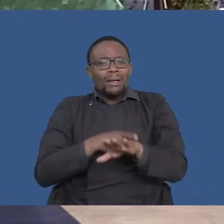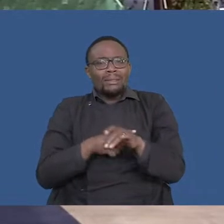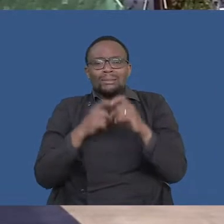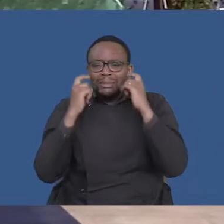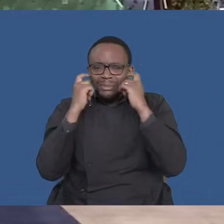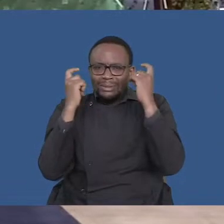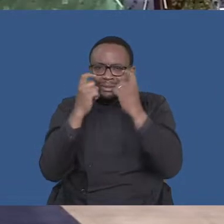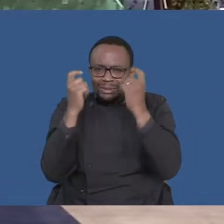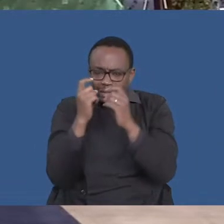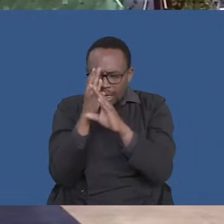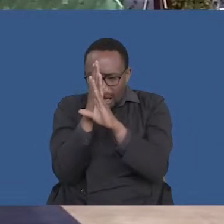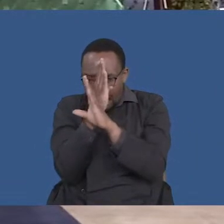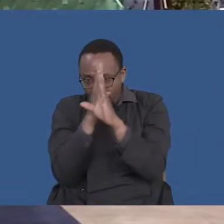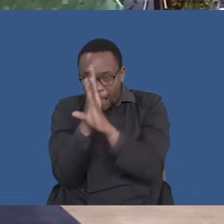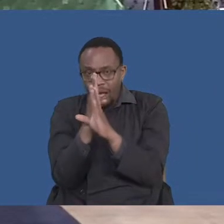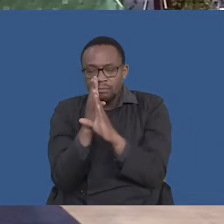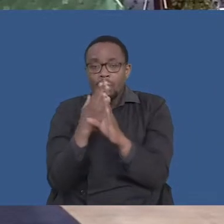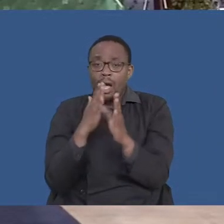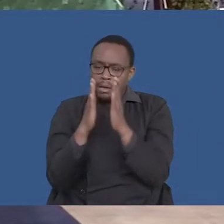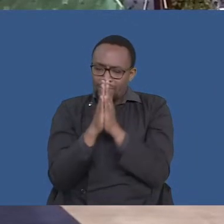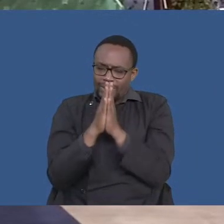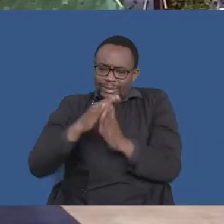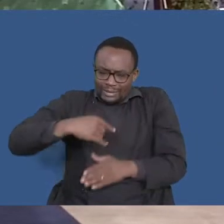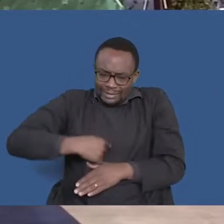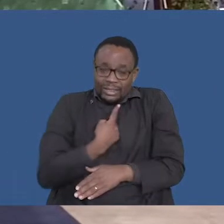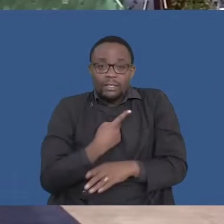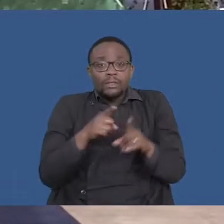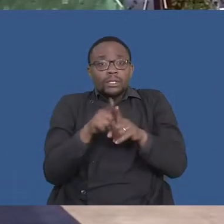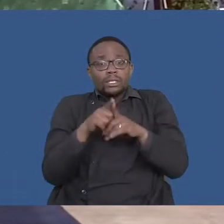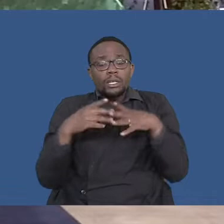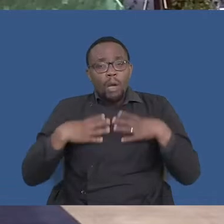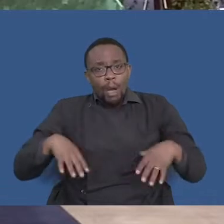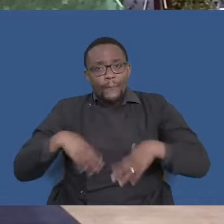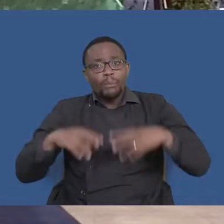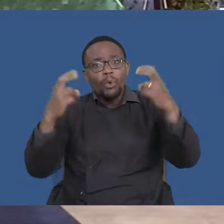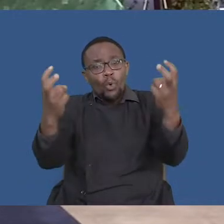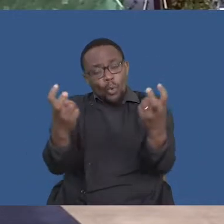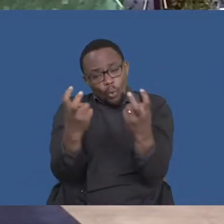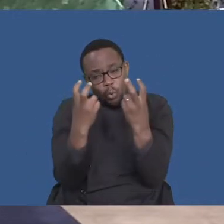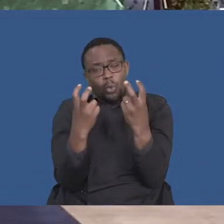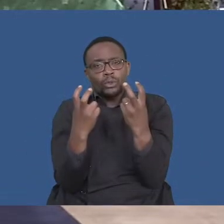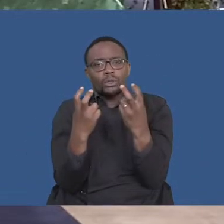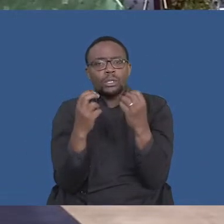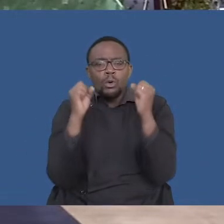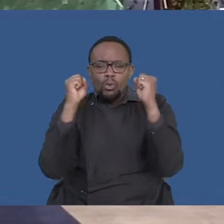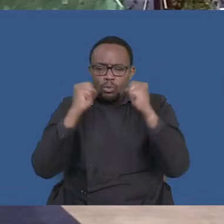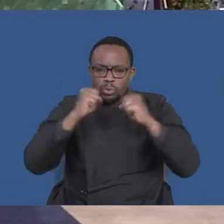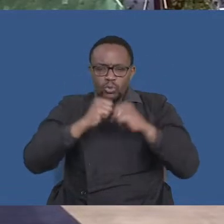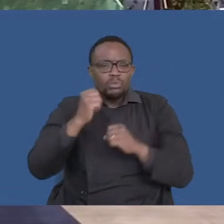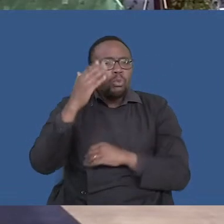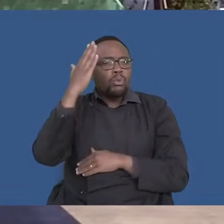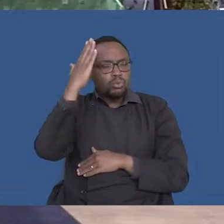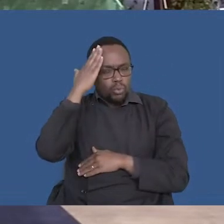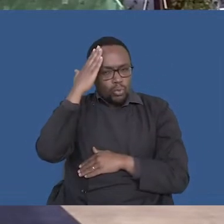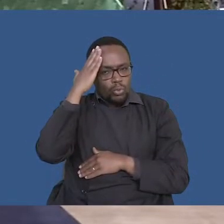gone unconfessed. I pray for myself as well as with the viewer today, that we shall be able to identify